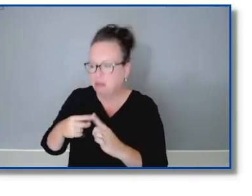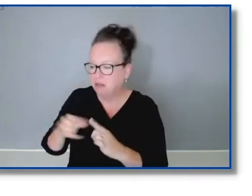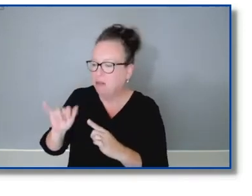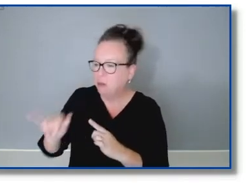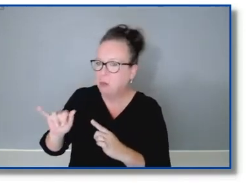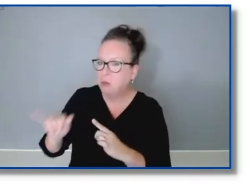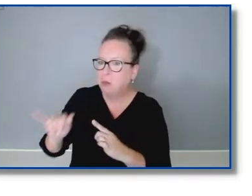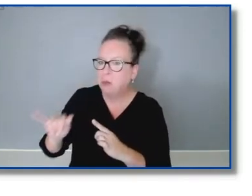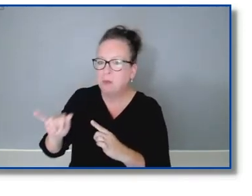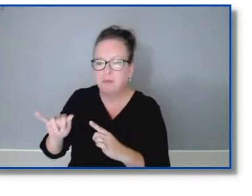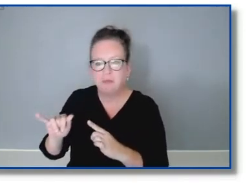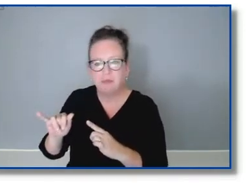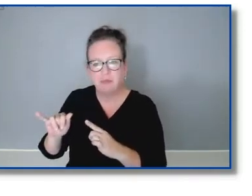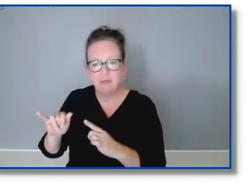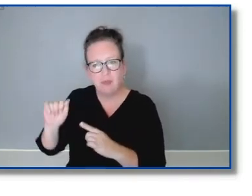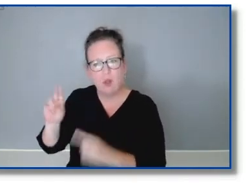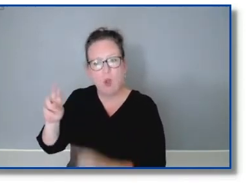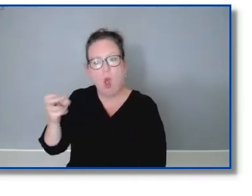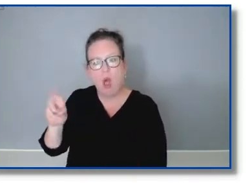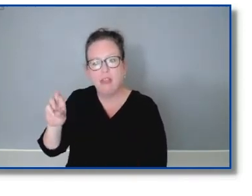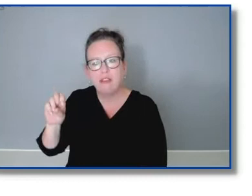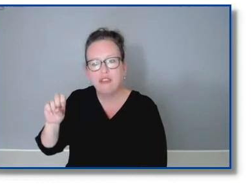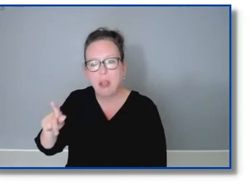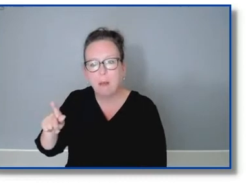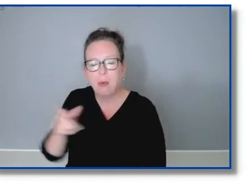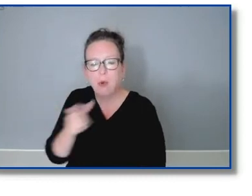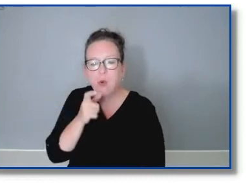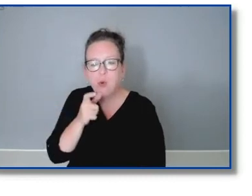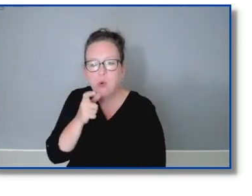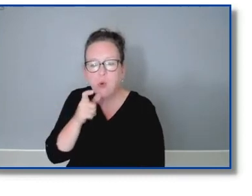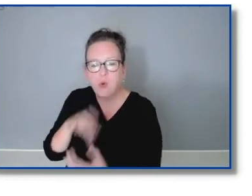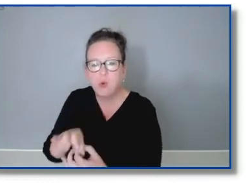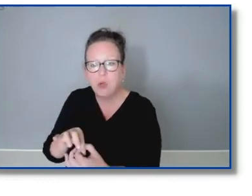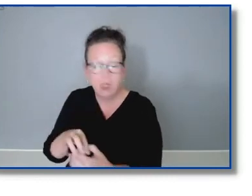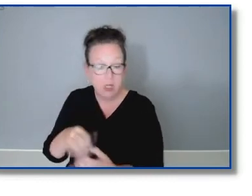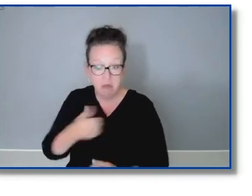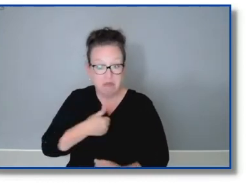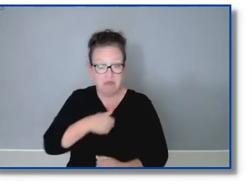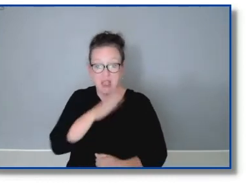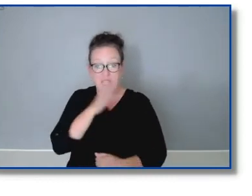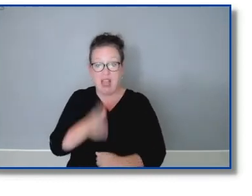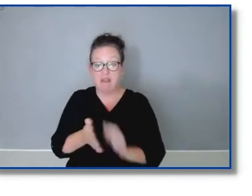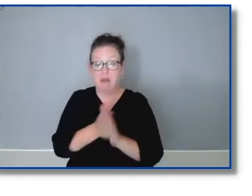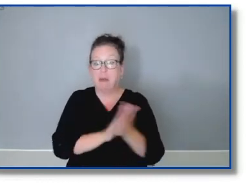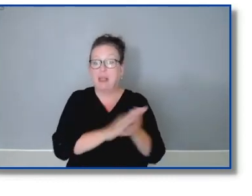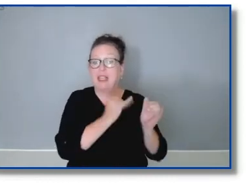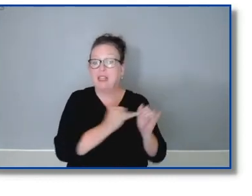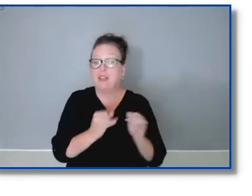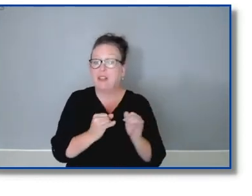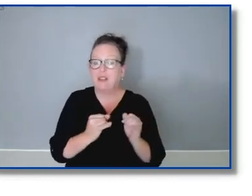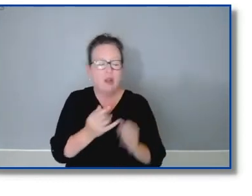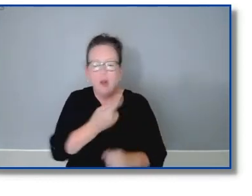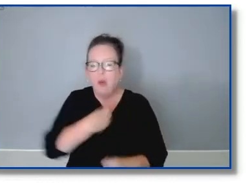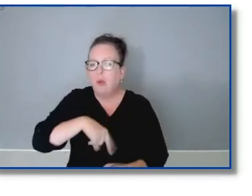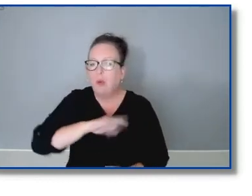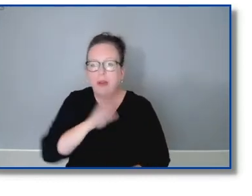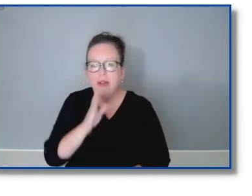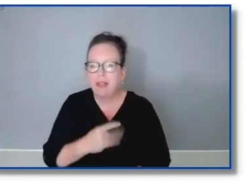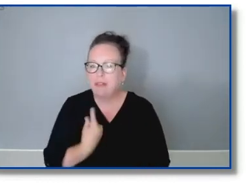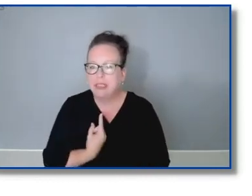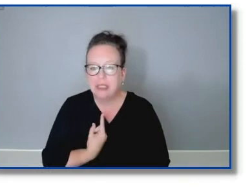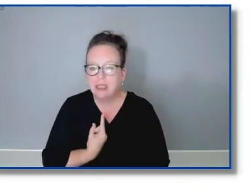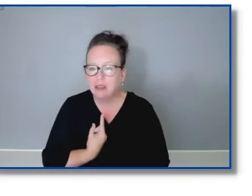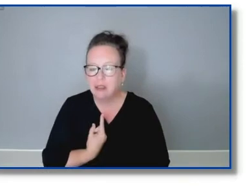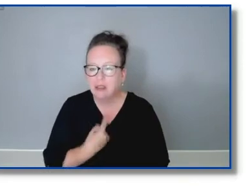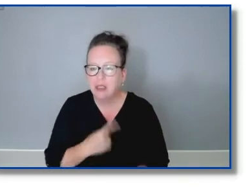individual singular authorship. We have never been individual. We have never been singular. And thinking about